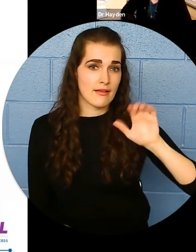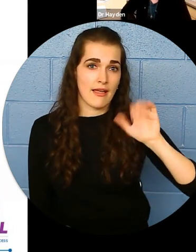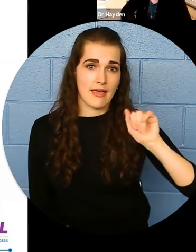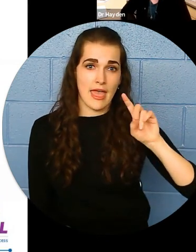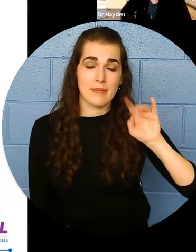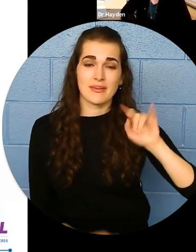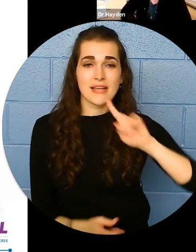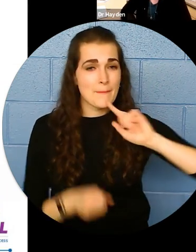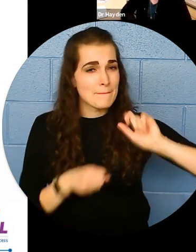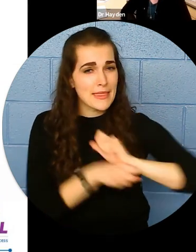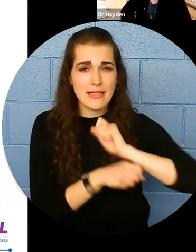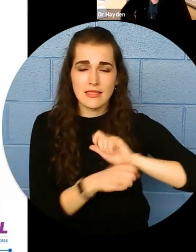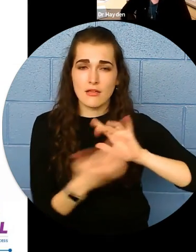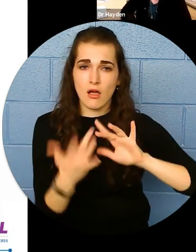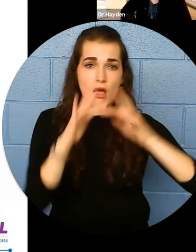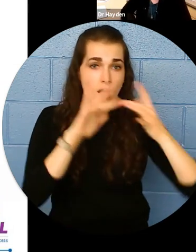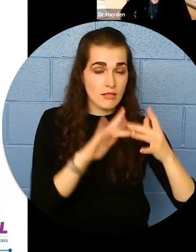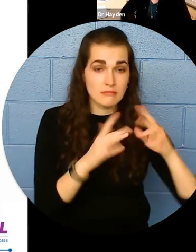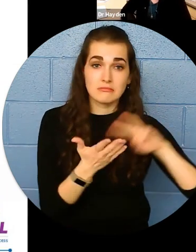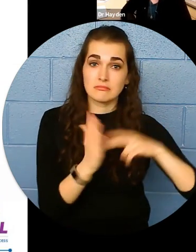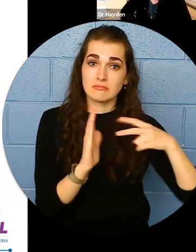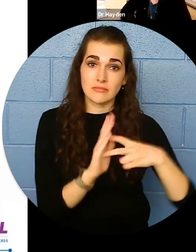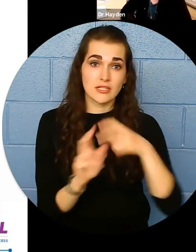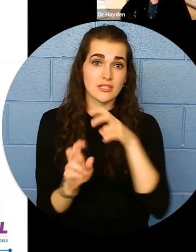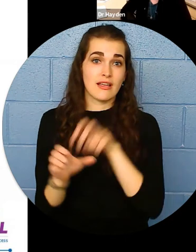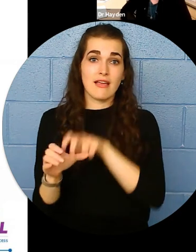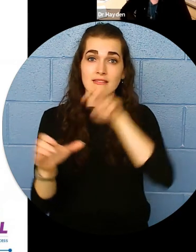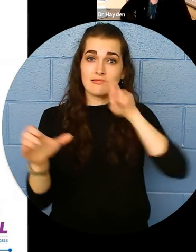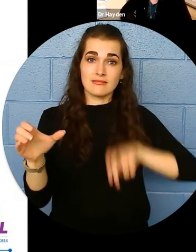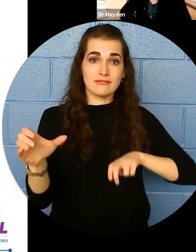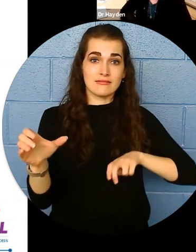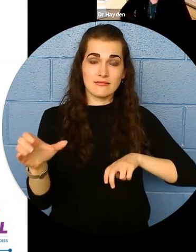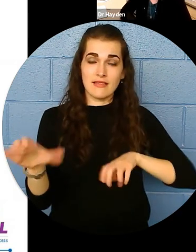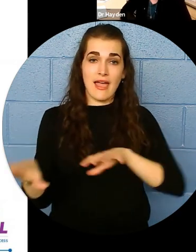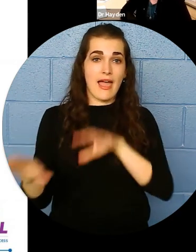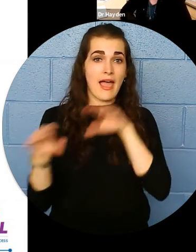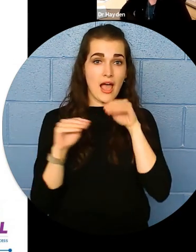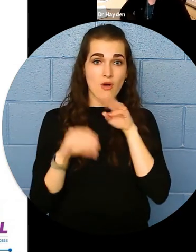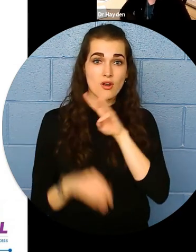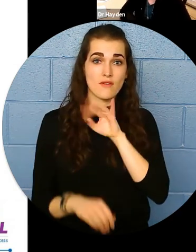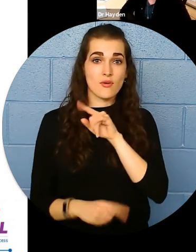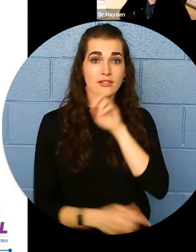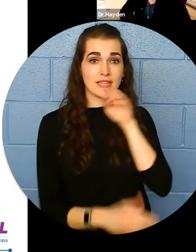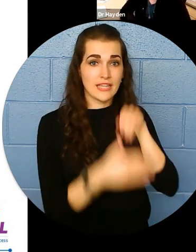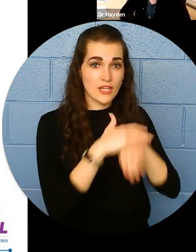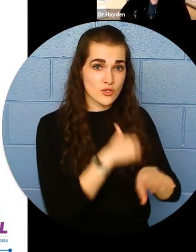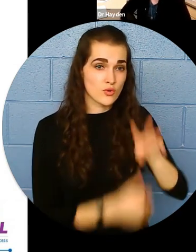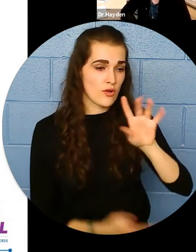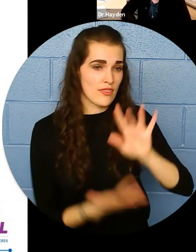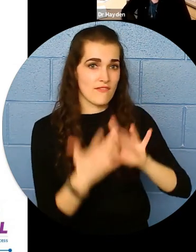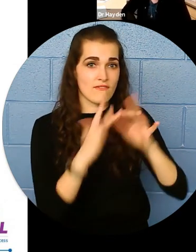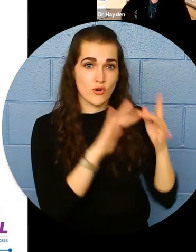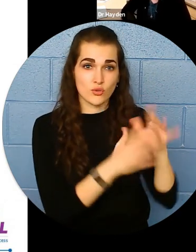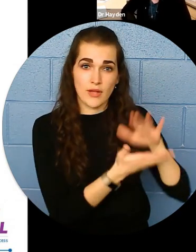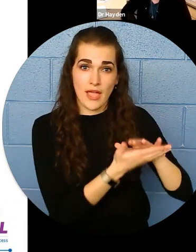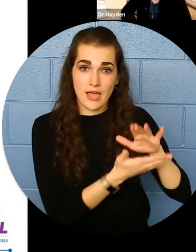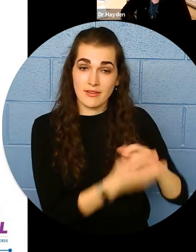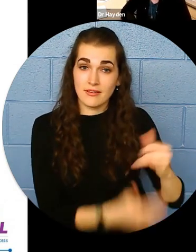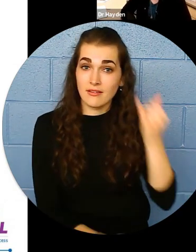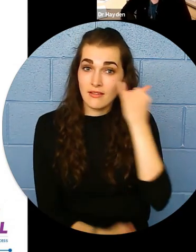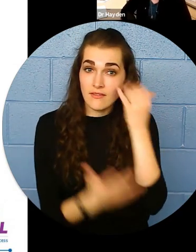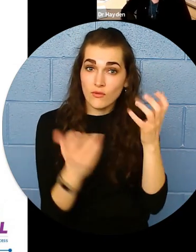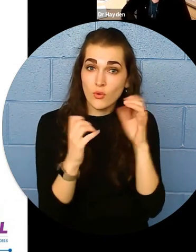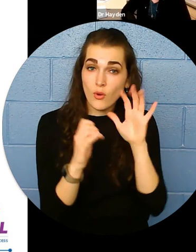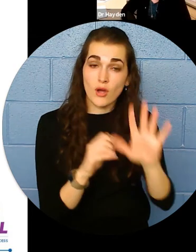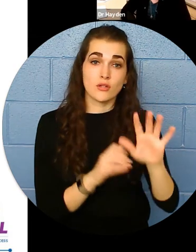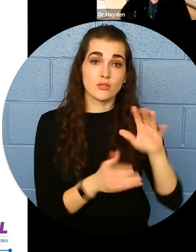online. Your child will be transferred out of Willson and transferred into the virtual academy. If you want your child